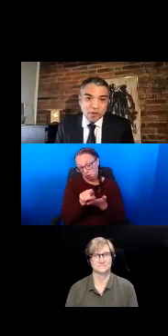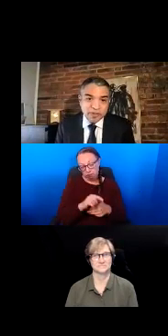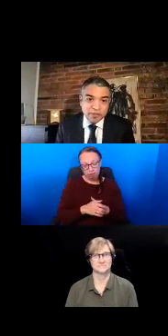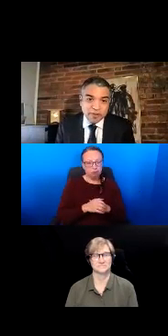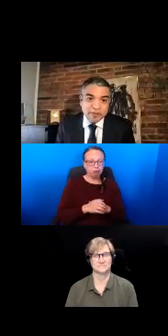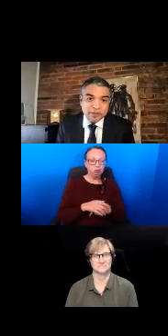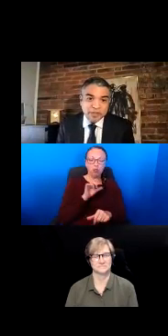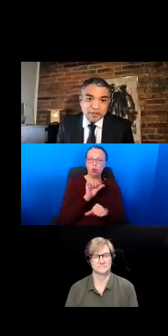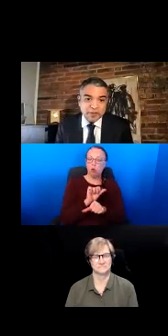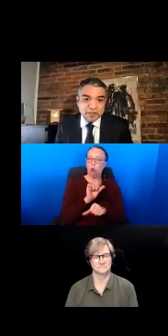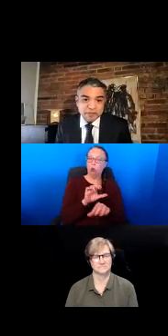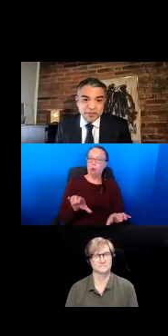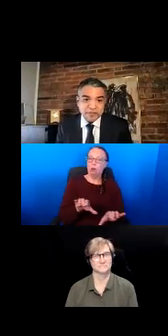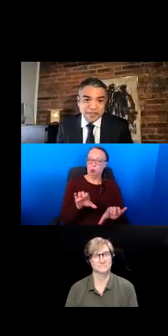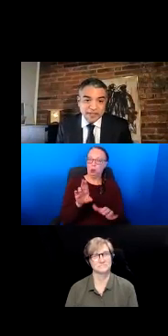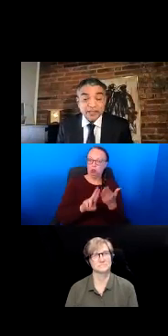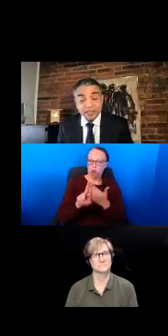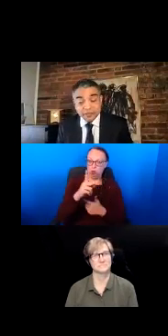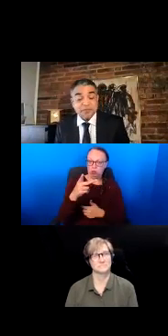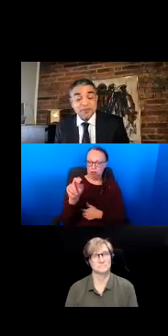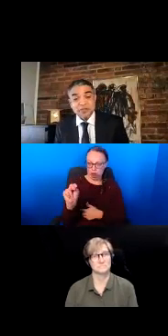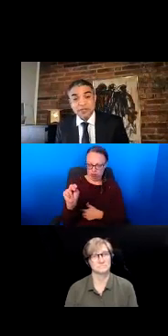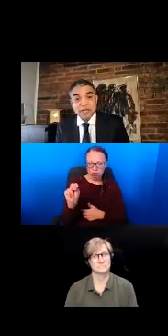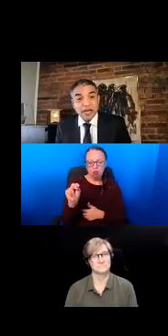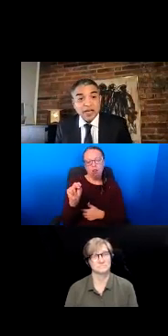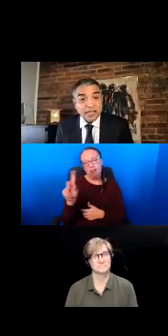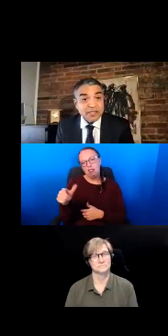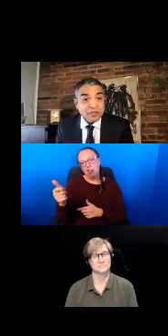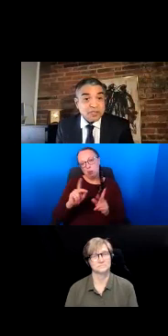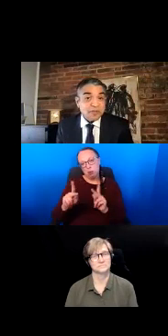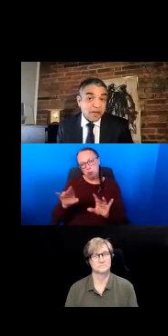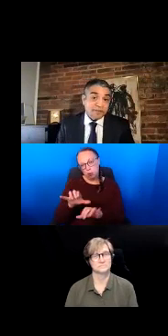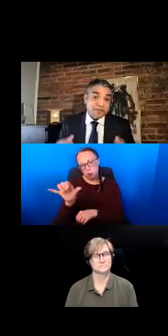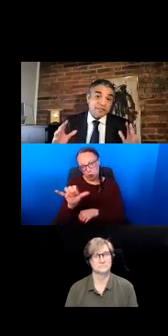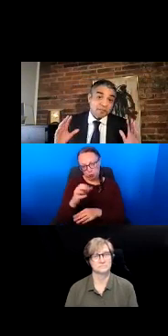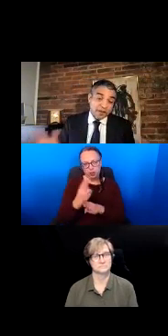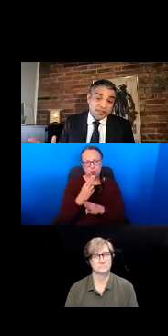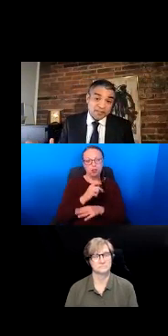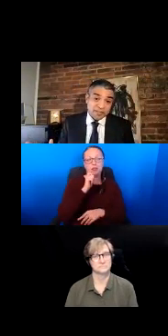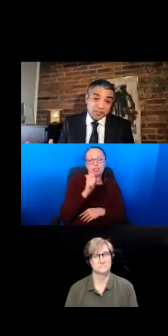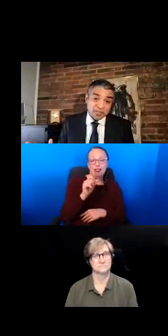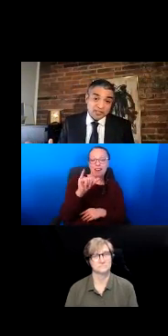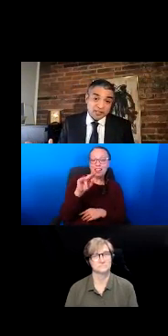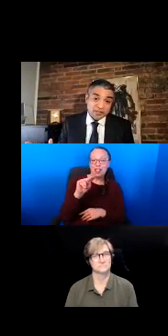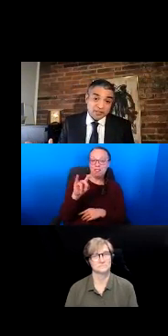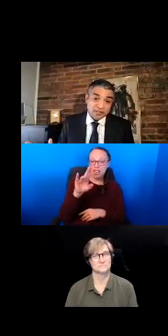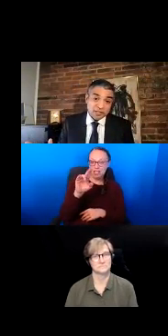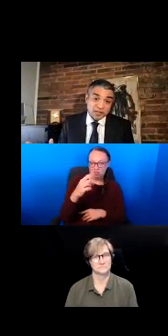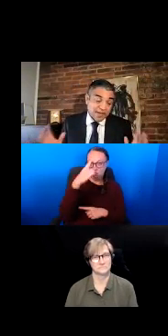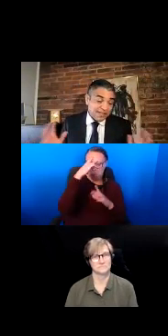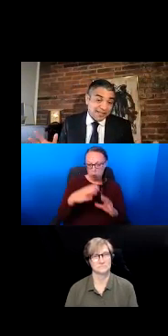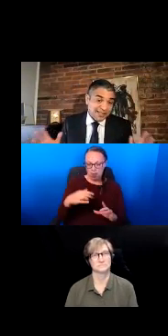the work that we've been doing at the University of Pennsylvania and that others have been doing in the use of non-invasive brain stimulation